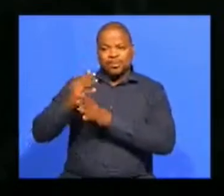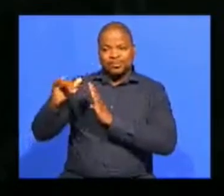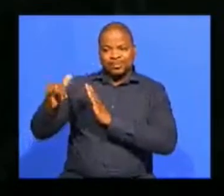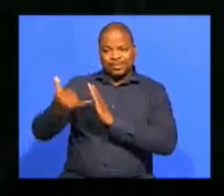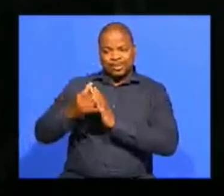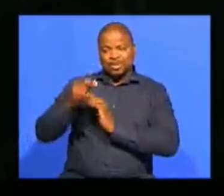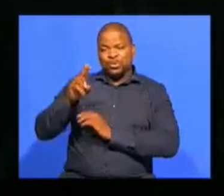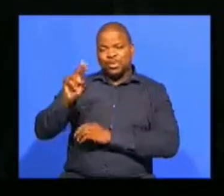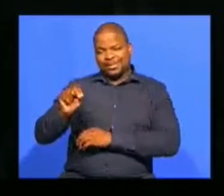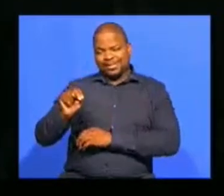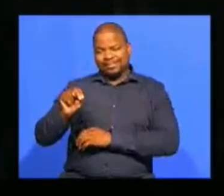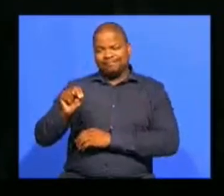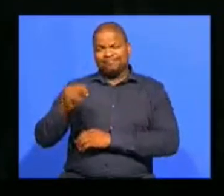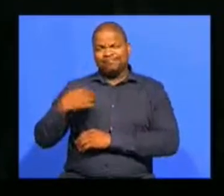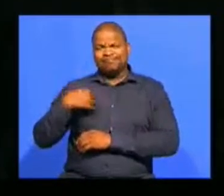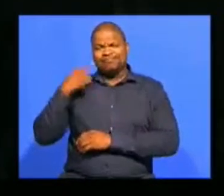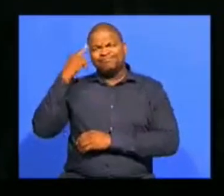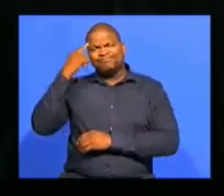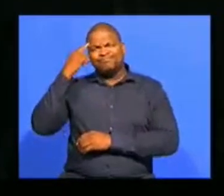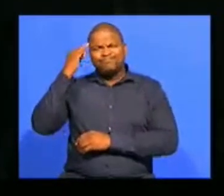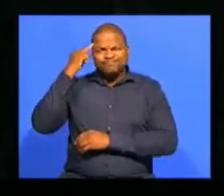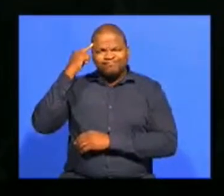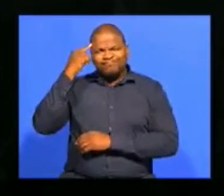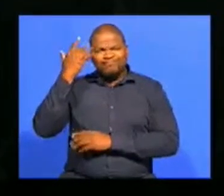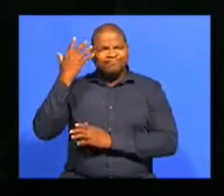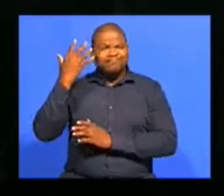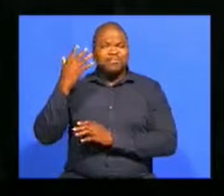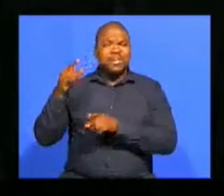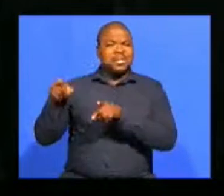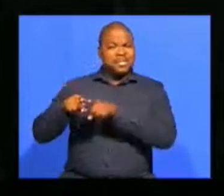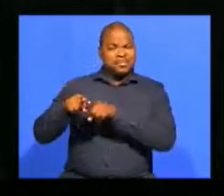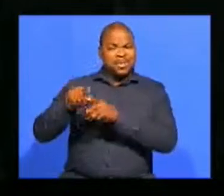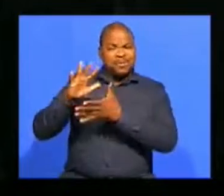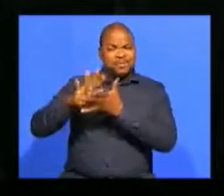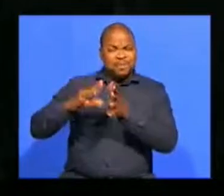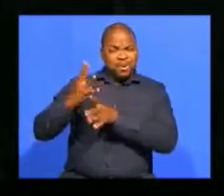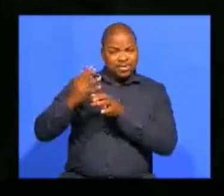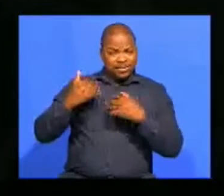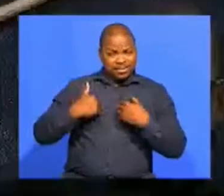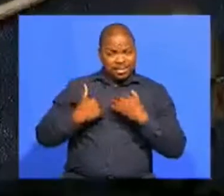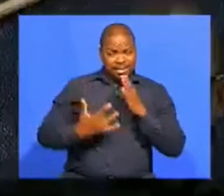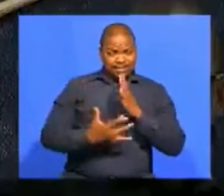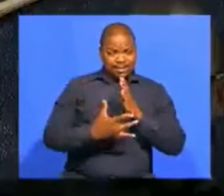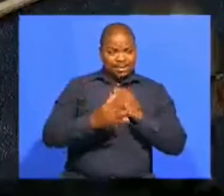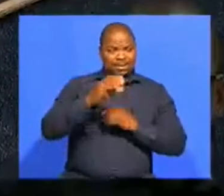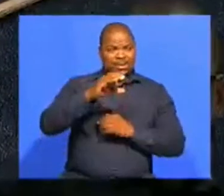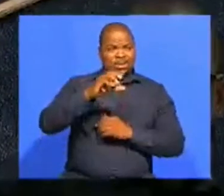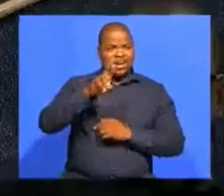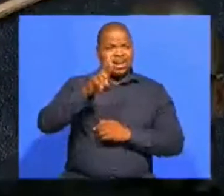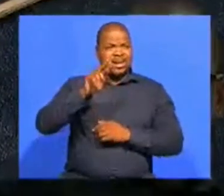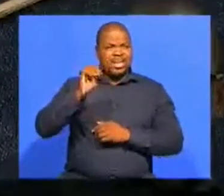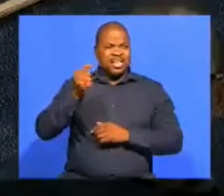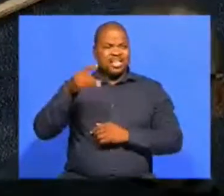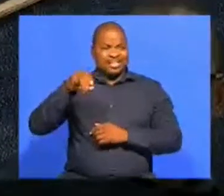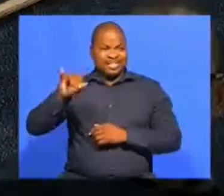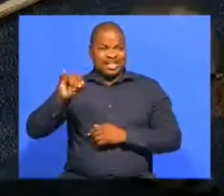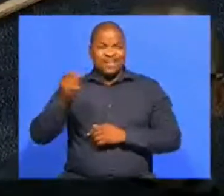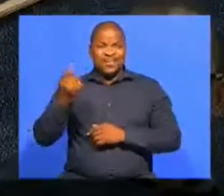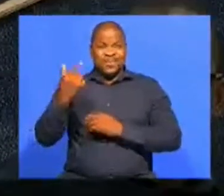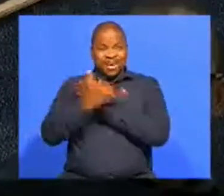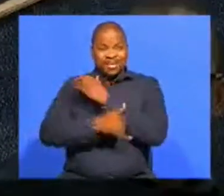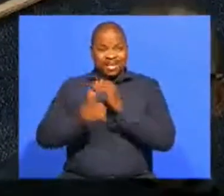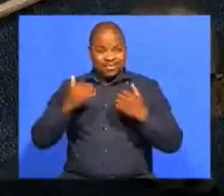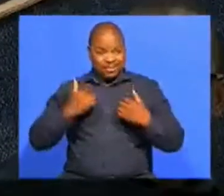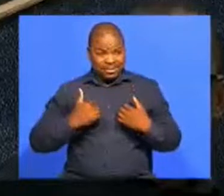introduced to the UN. I'm just wondering, is there a similar framework for digital currencies, given that there are so few